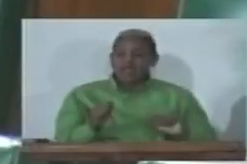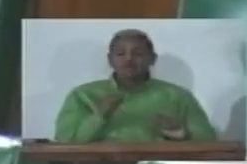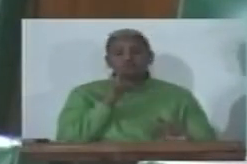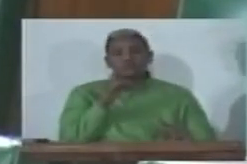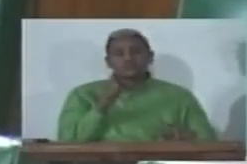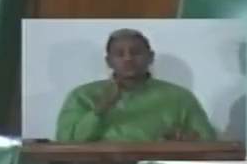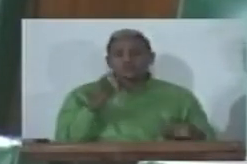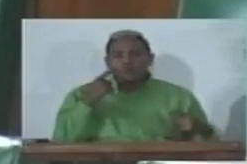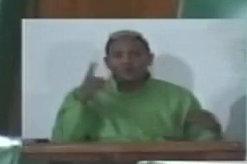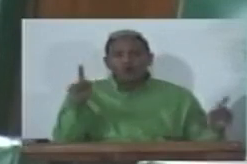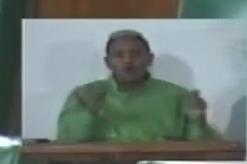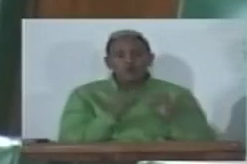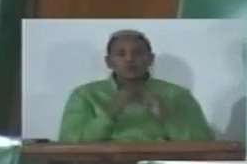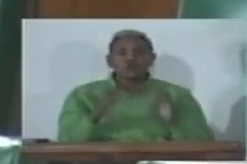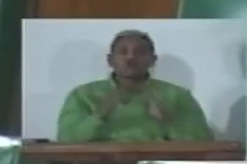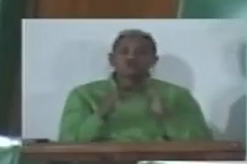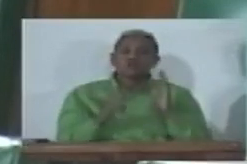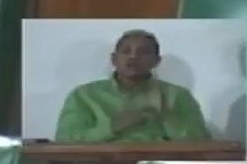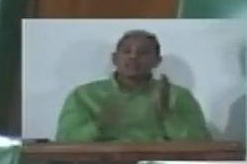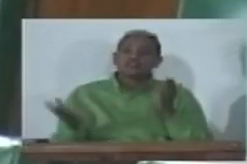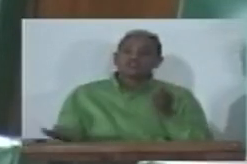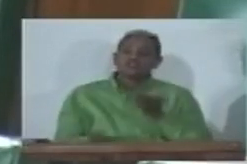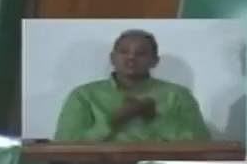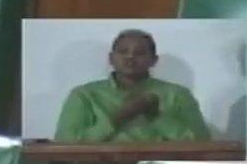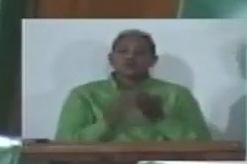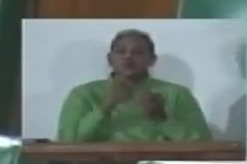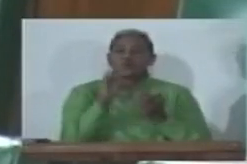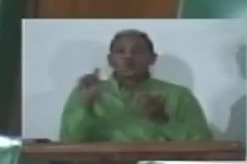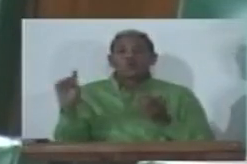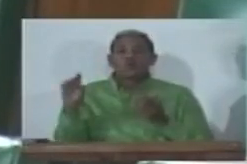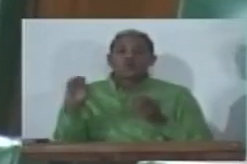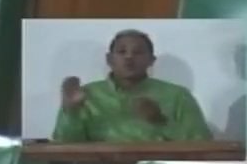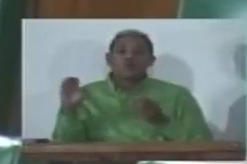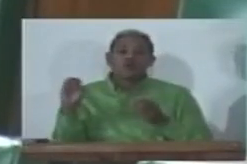effective without that code